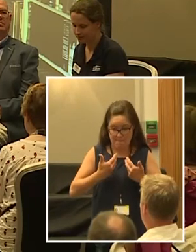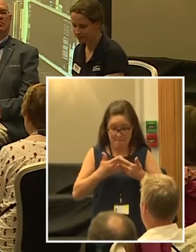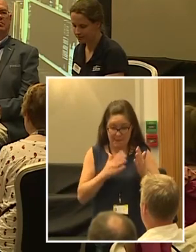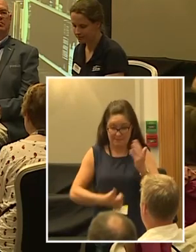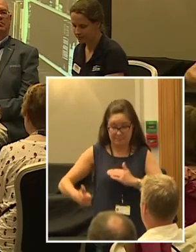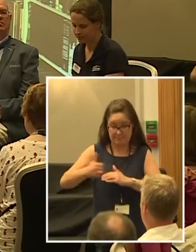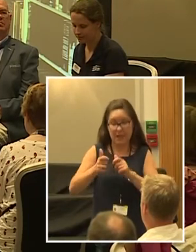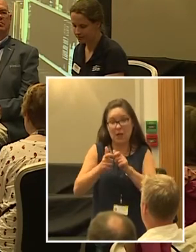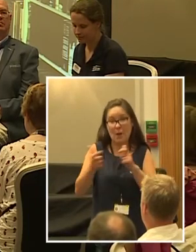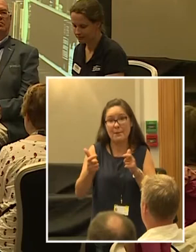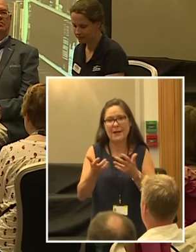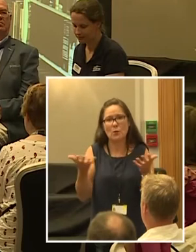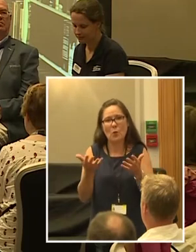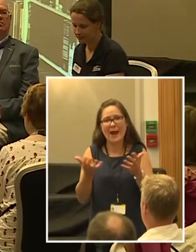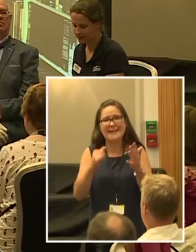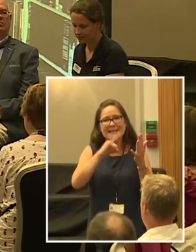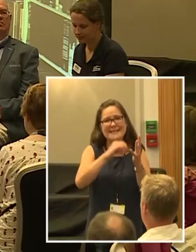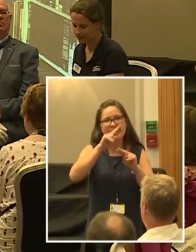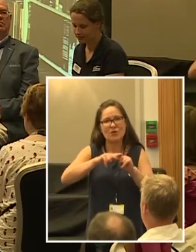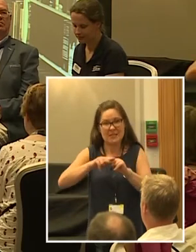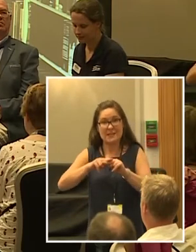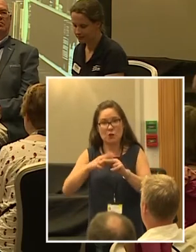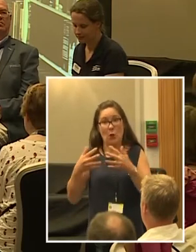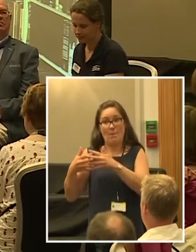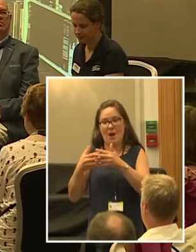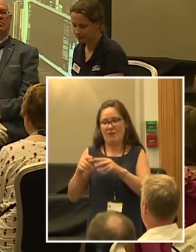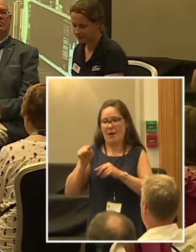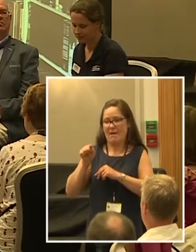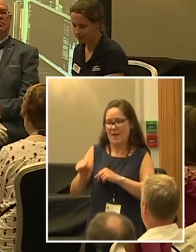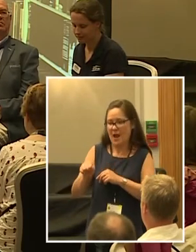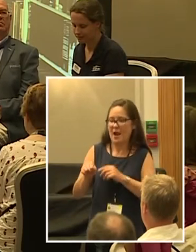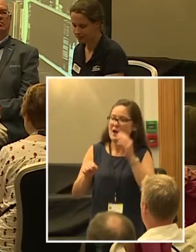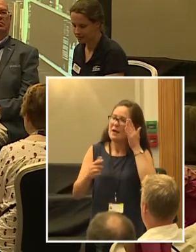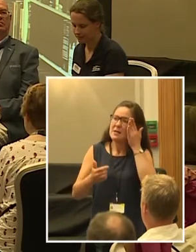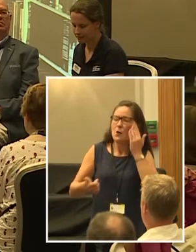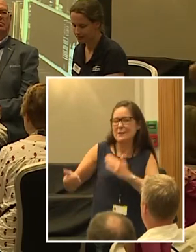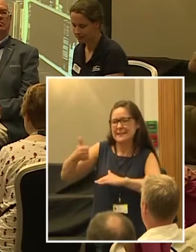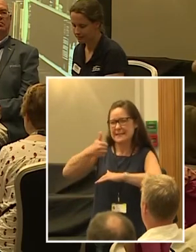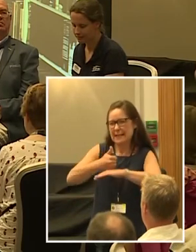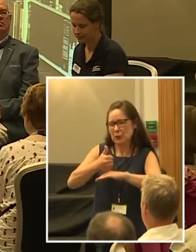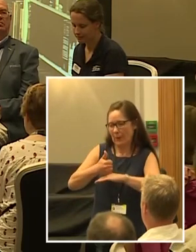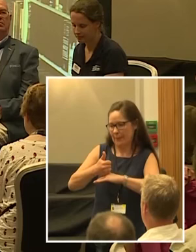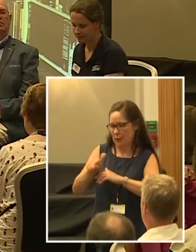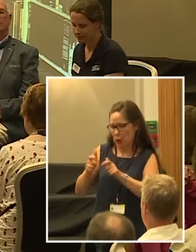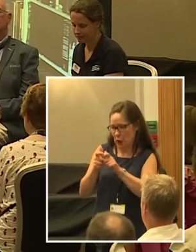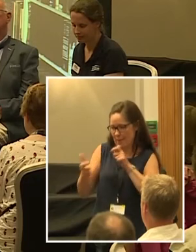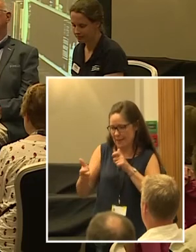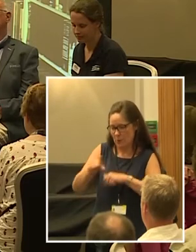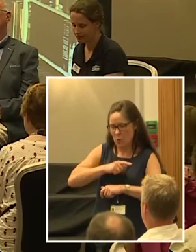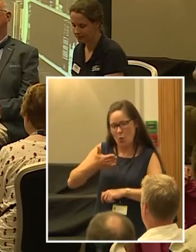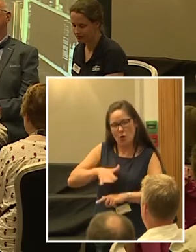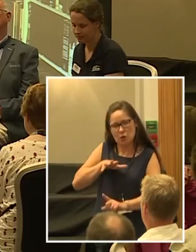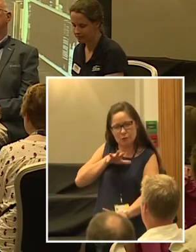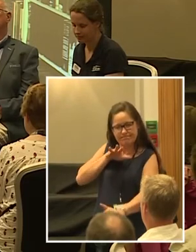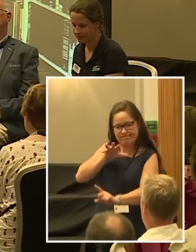Francisco, which originally was going to concentrate on detecting very rare conditions